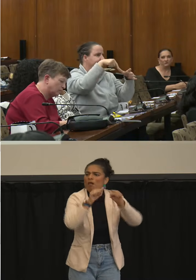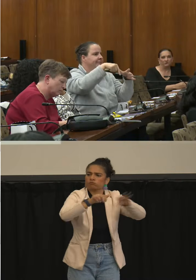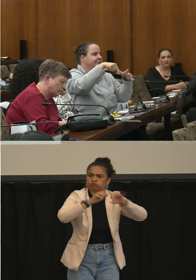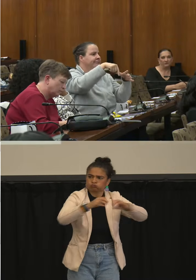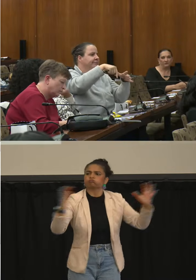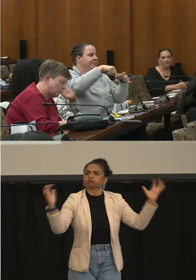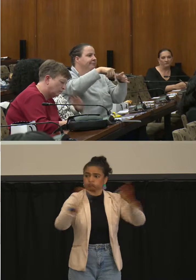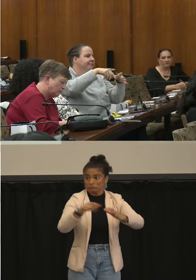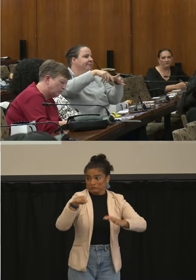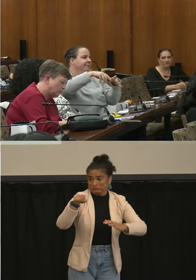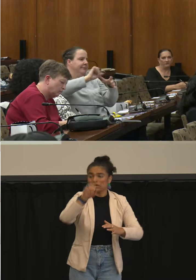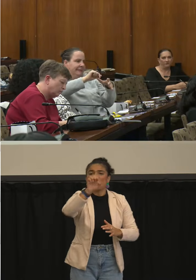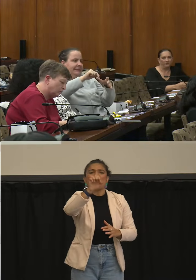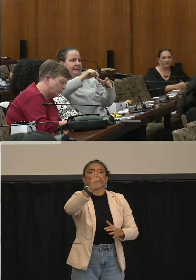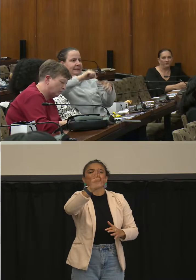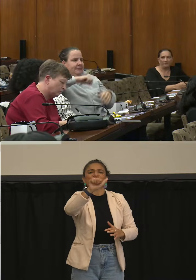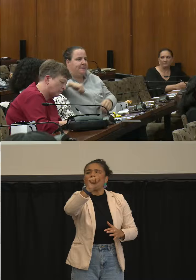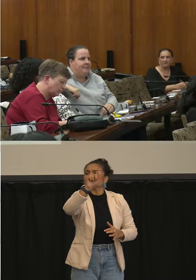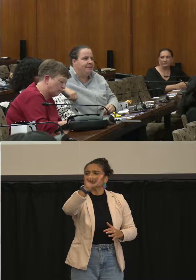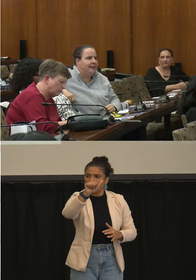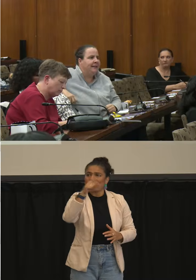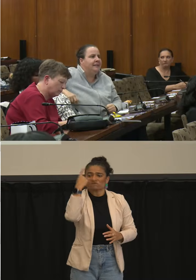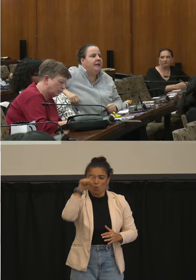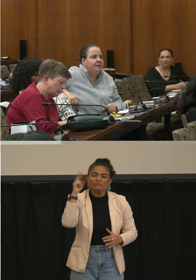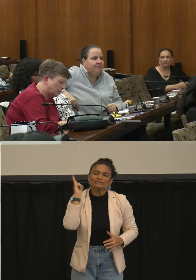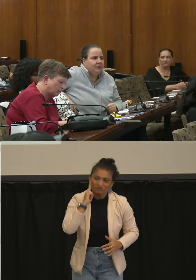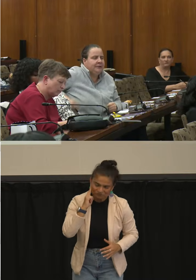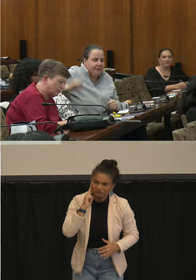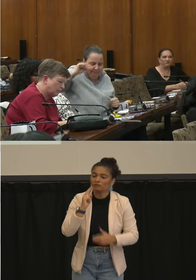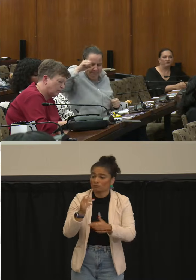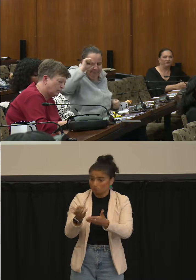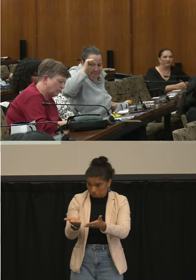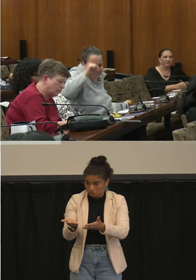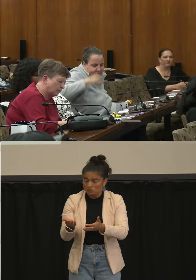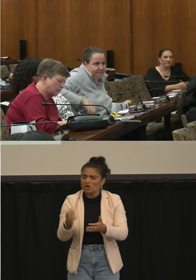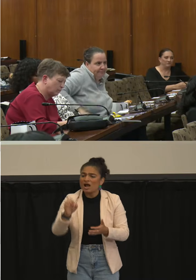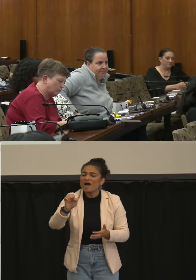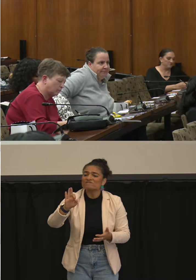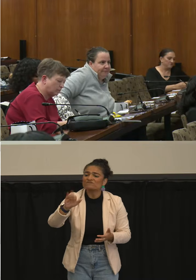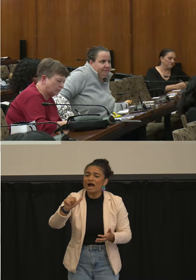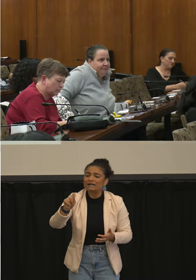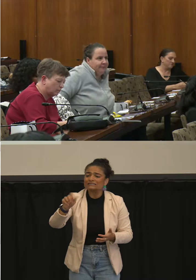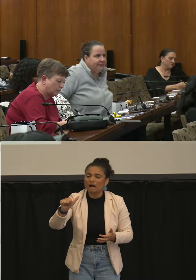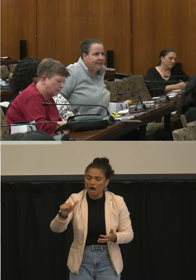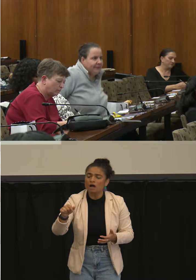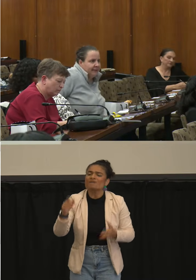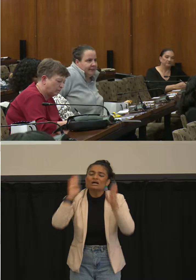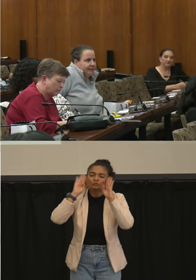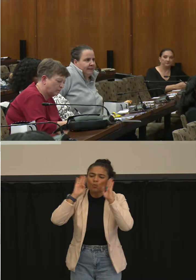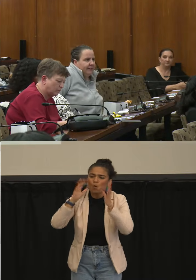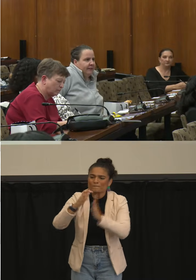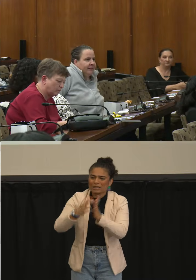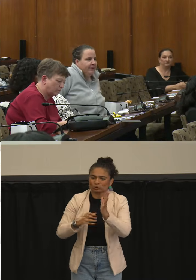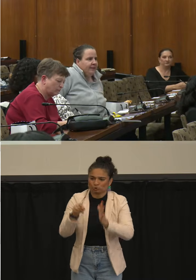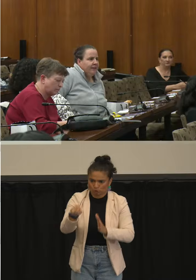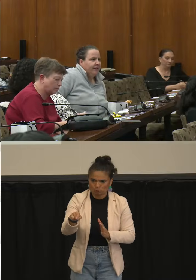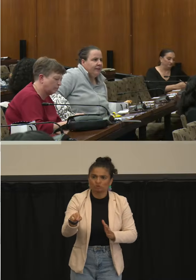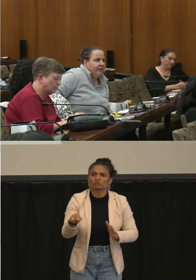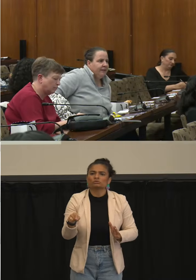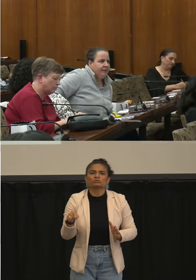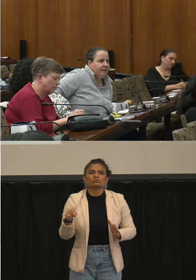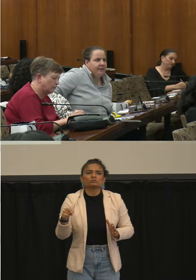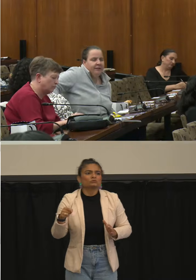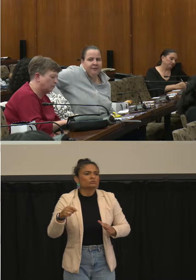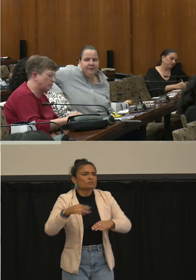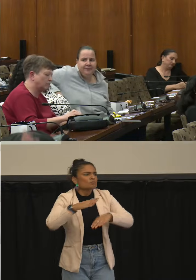and they have a group on Facebook. Okay, IFATA for the deaf is also a Facebook group to be